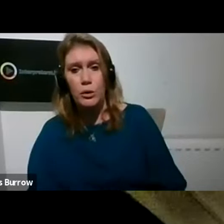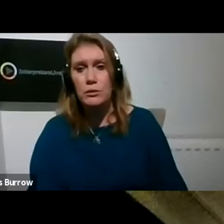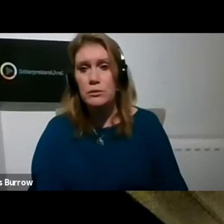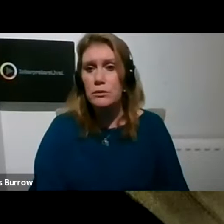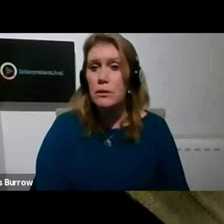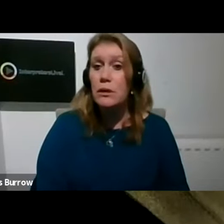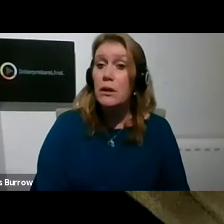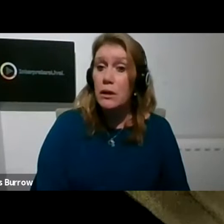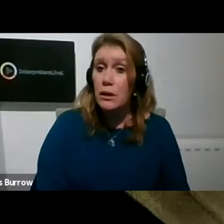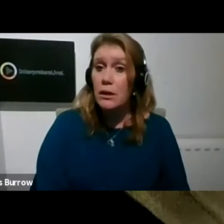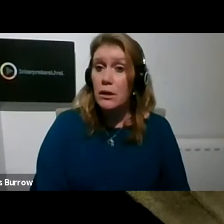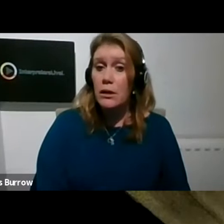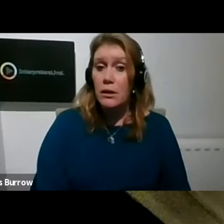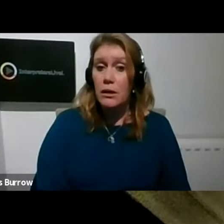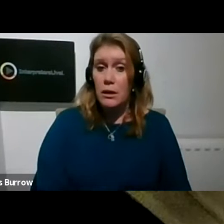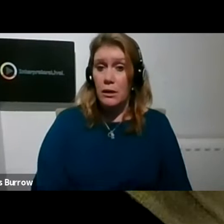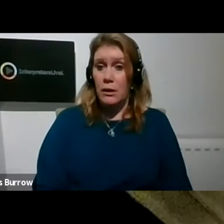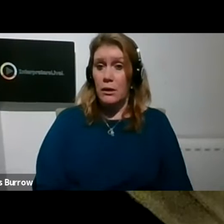Yeah, sure.